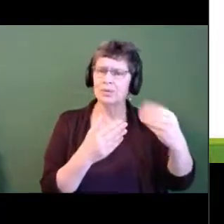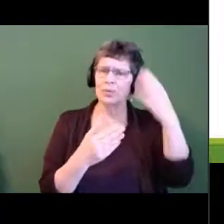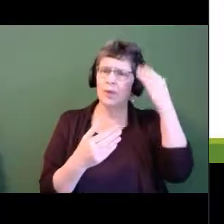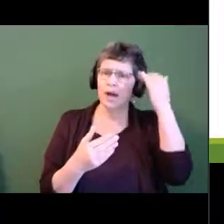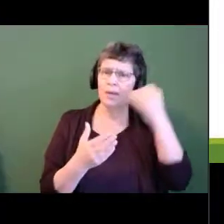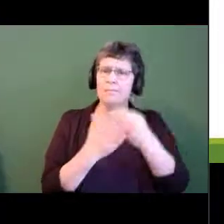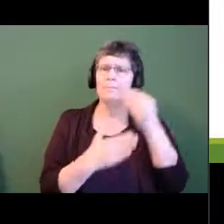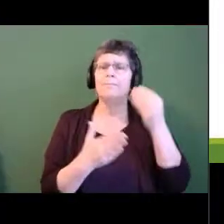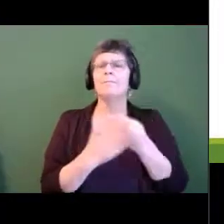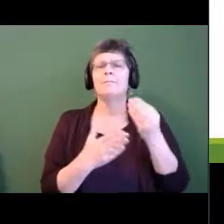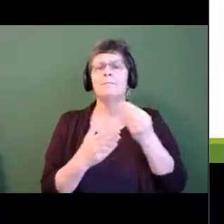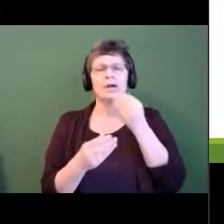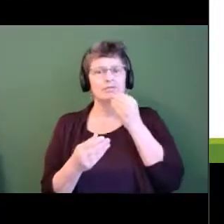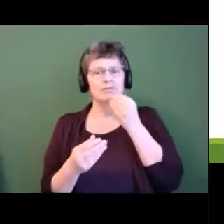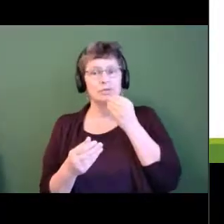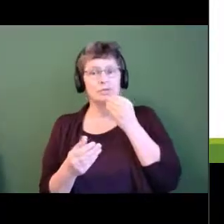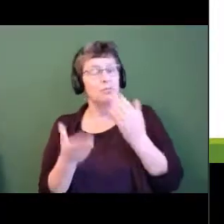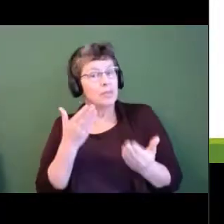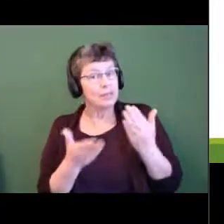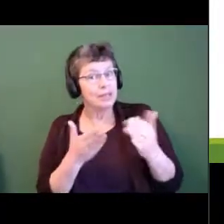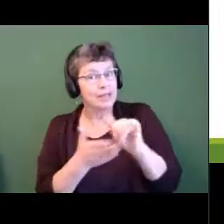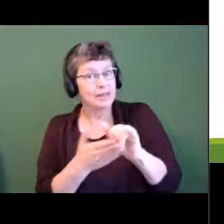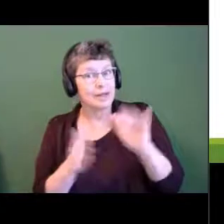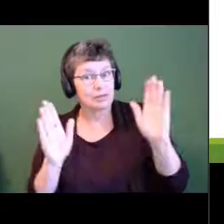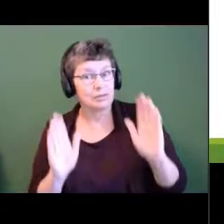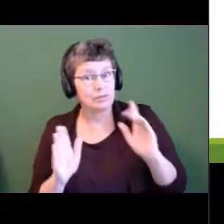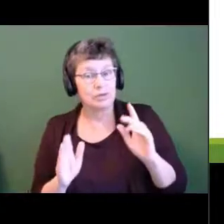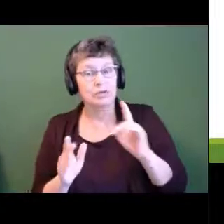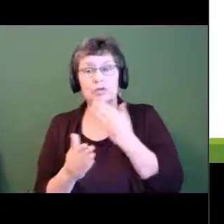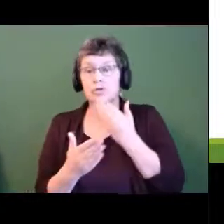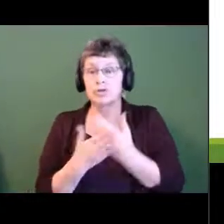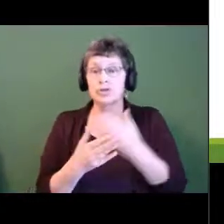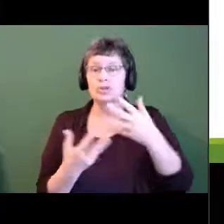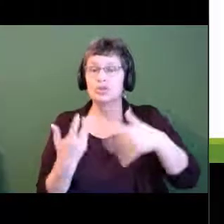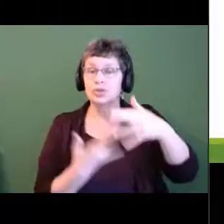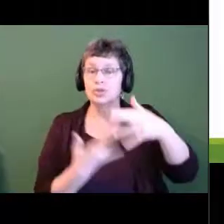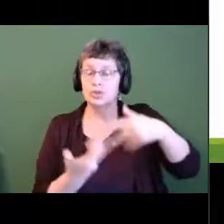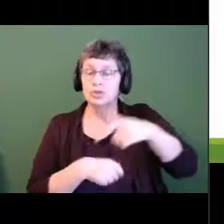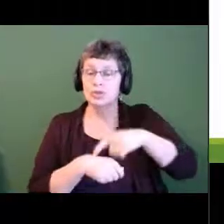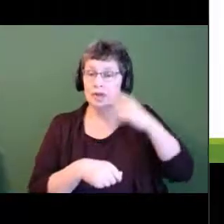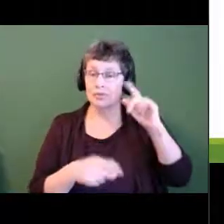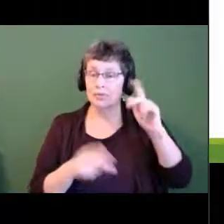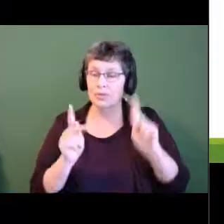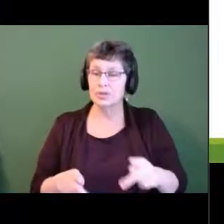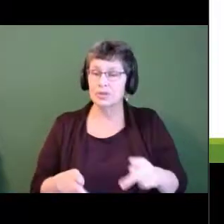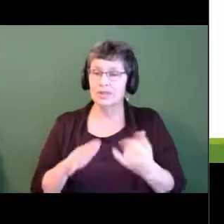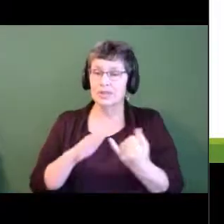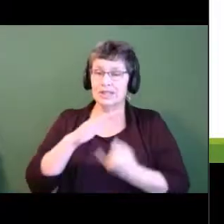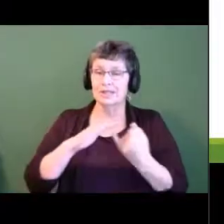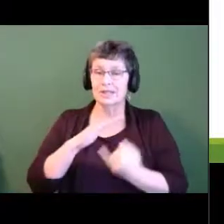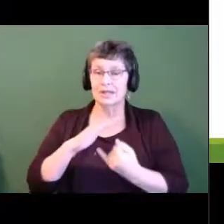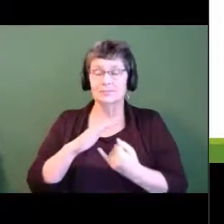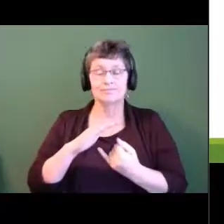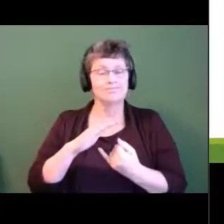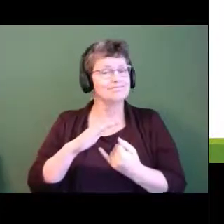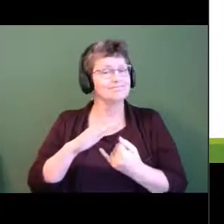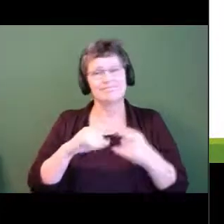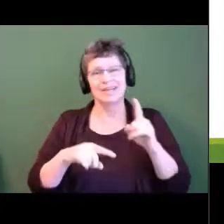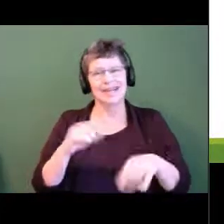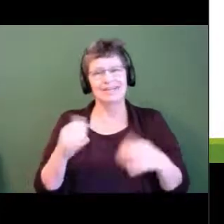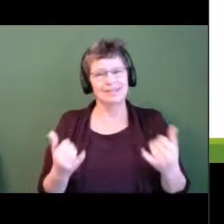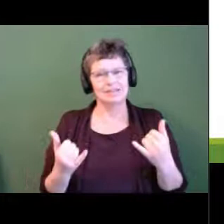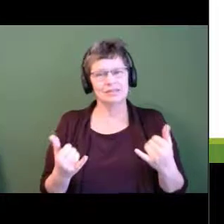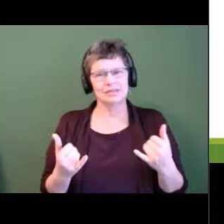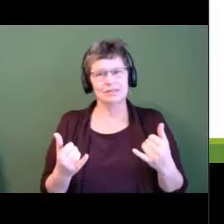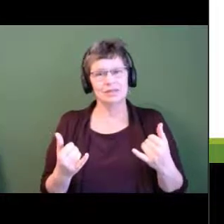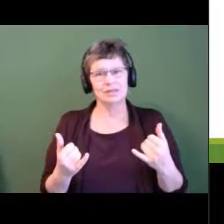for a relatively isolated person, isn't really that available right now, especially if you have chronic health issues. So